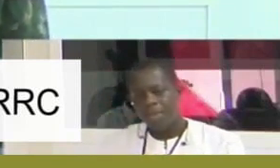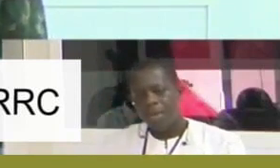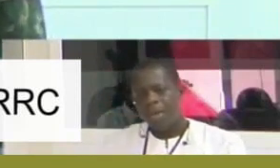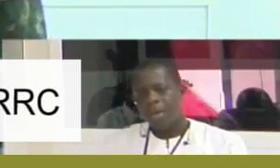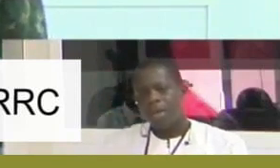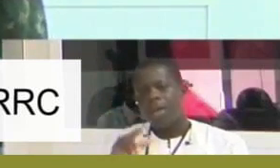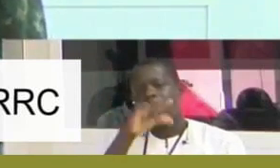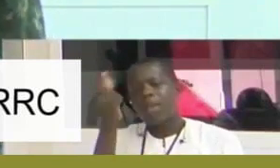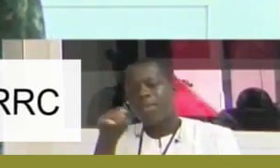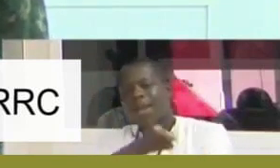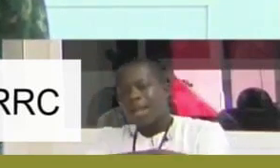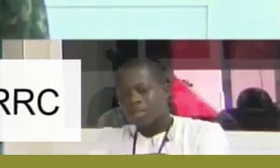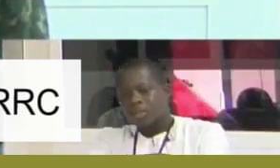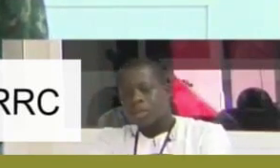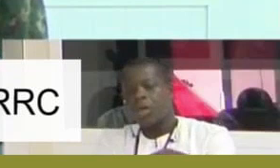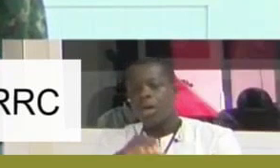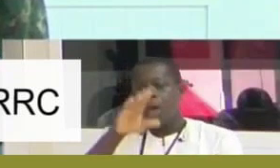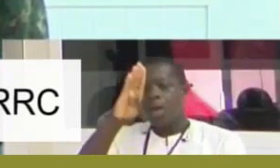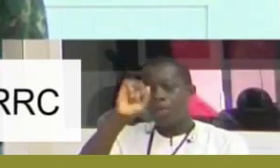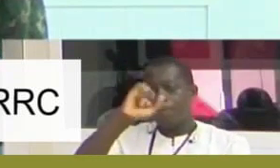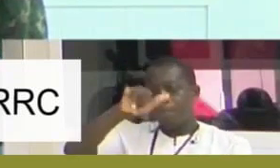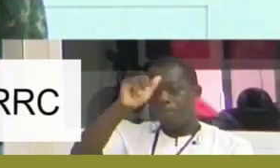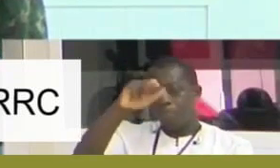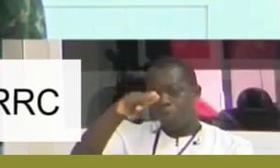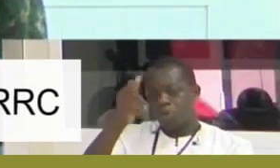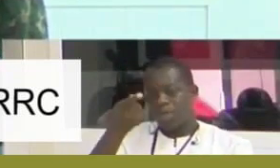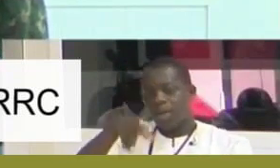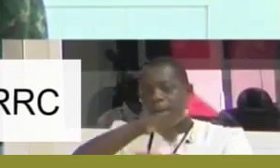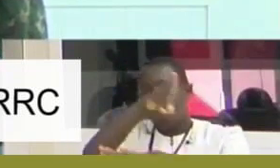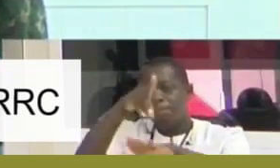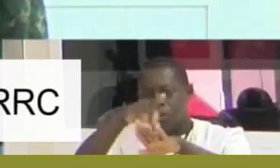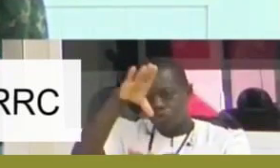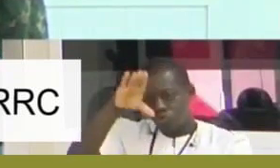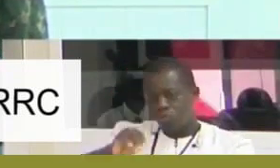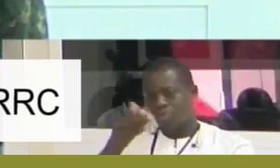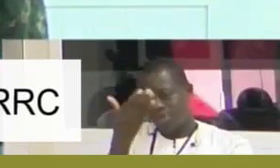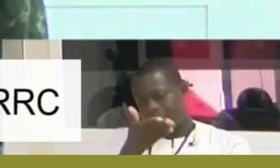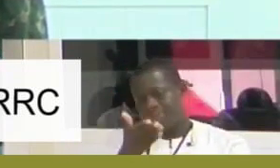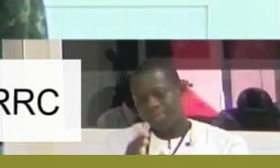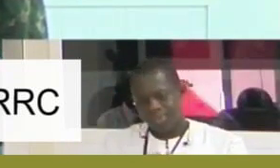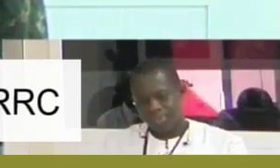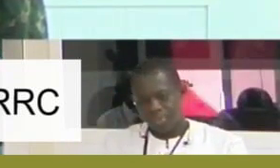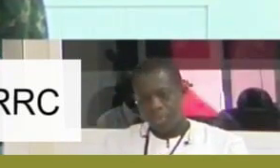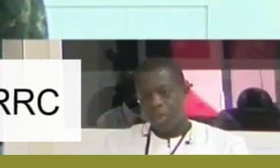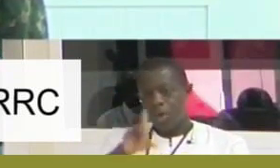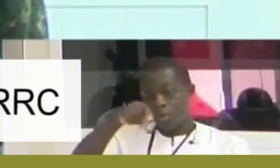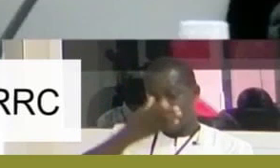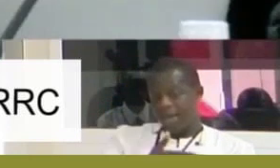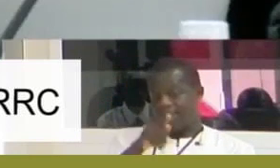Lance Corporal Bojang Range. At the Lance Corporal Bojang Range. We have to have that in